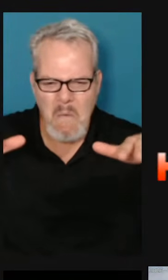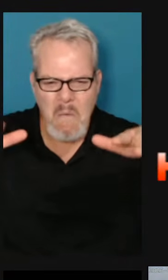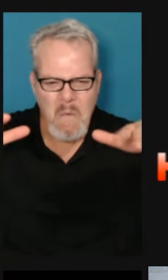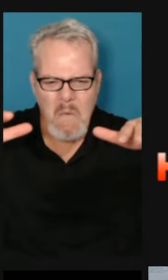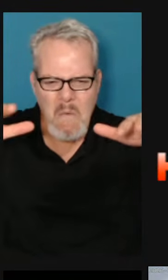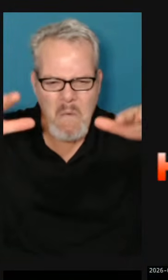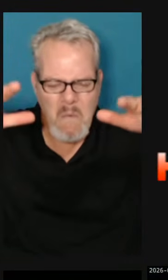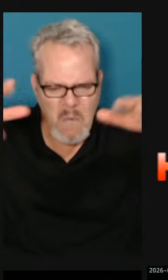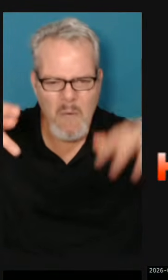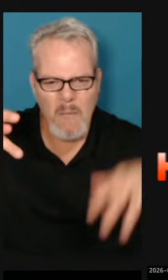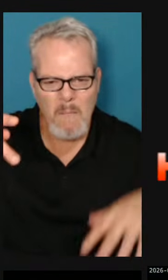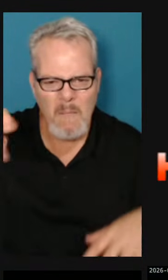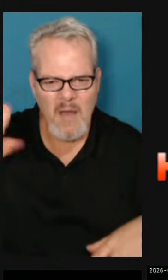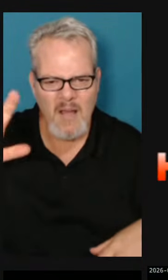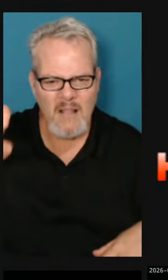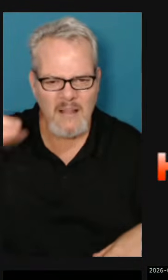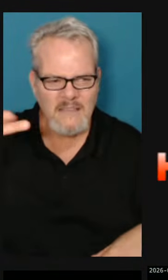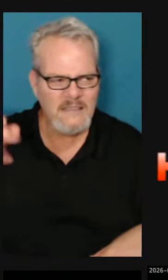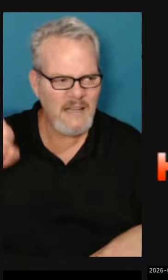not cover it.